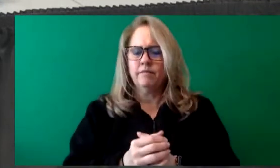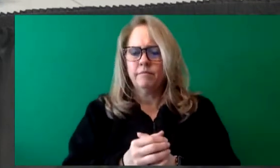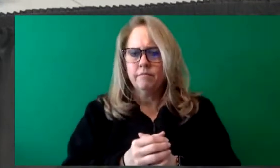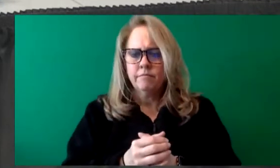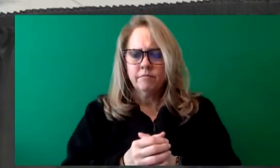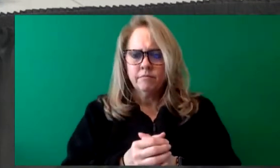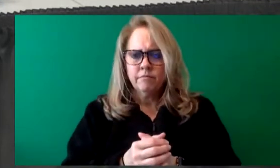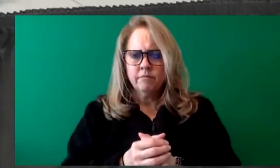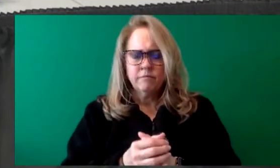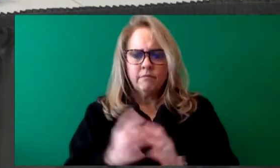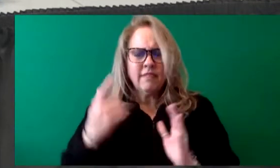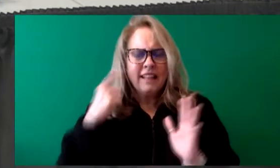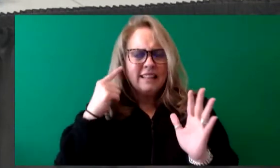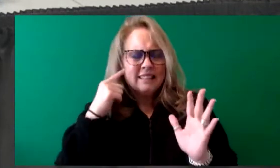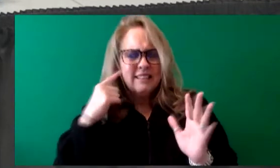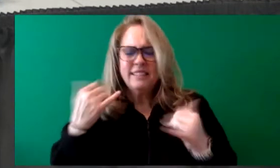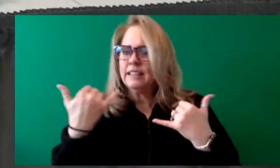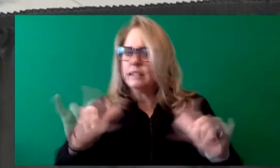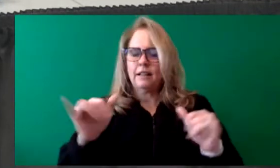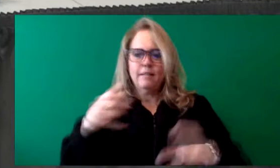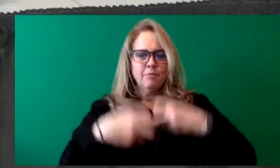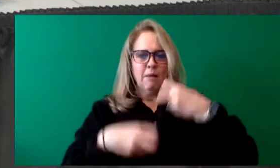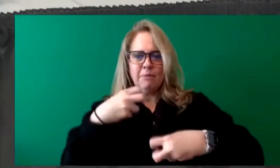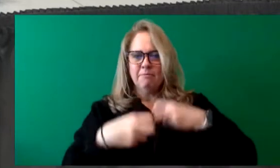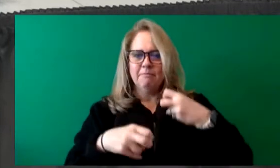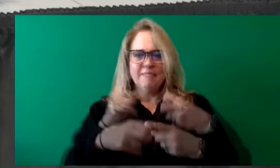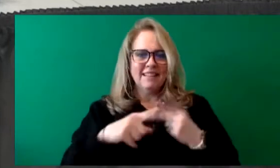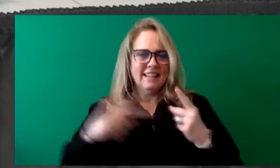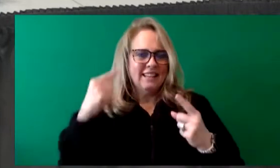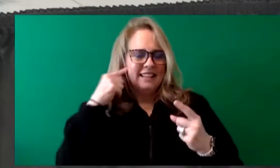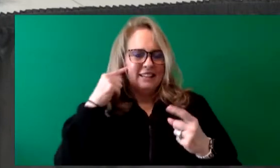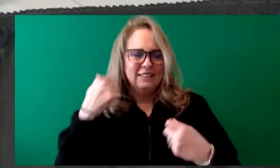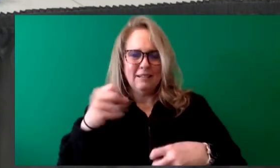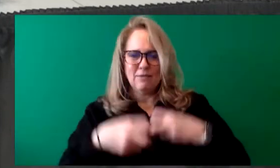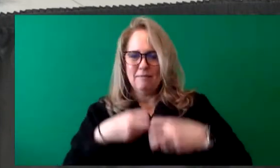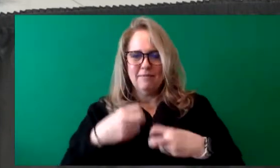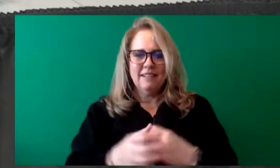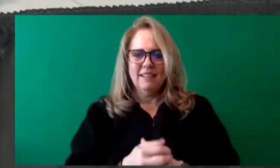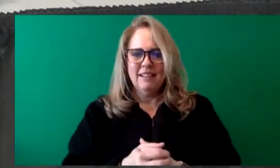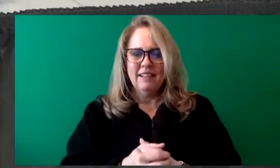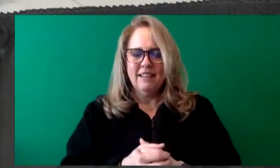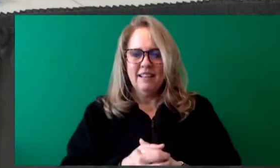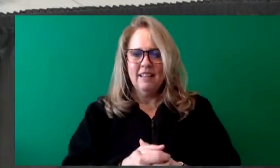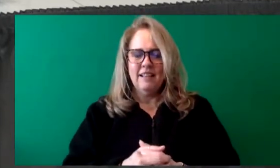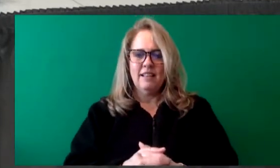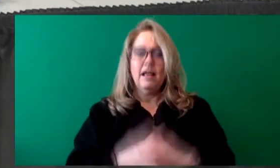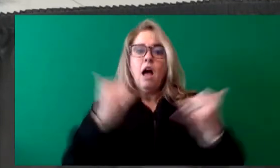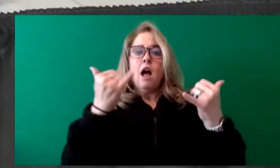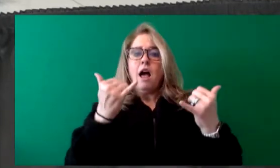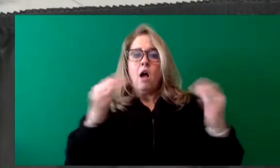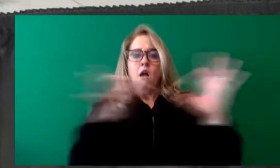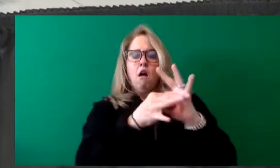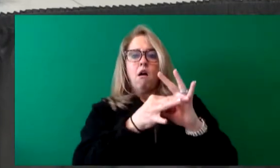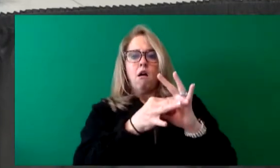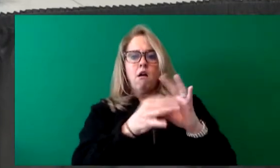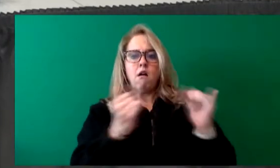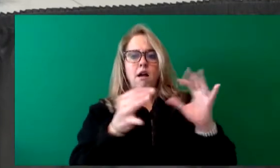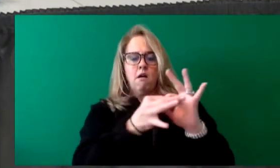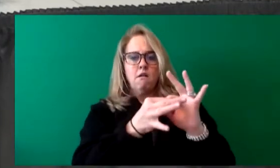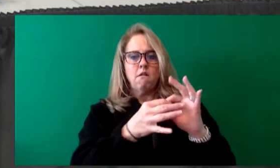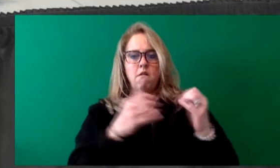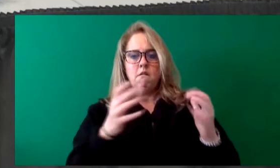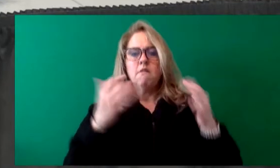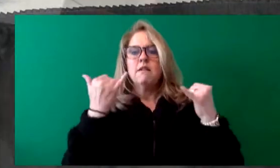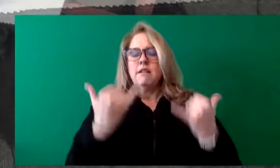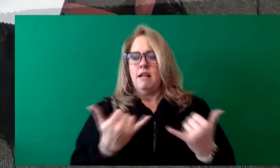Excuse me, I'm Ty's assistant, and I am on Teams. And I know we talked about it yesterday, and